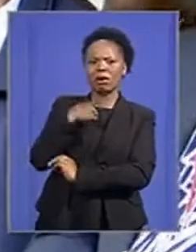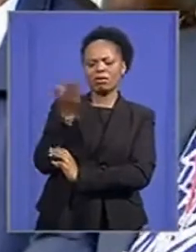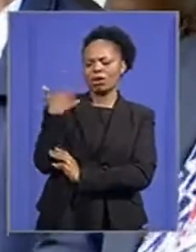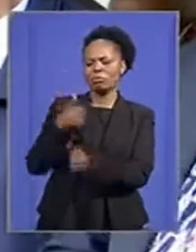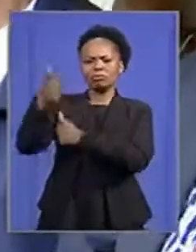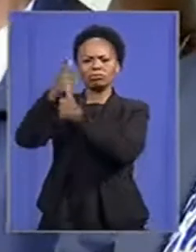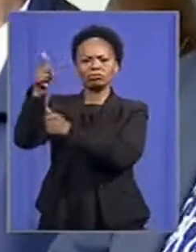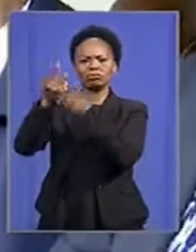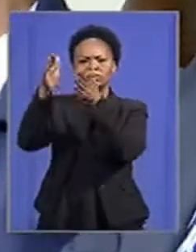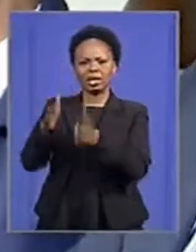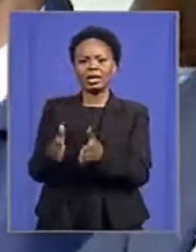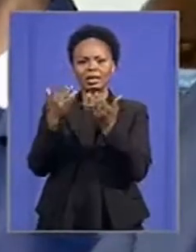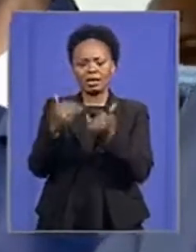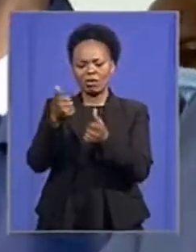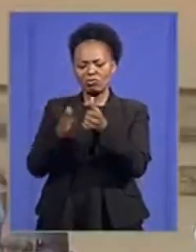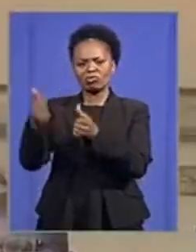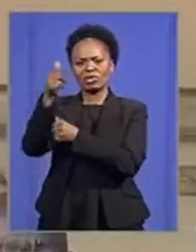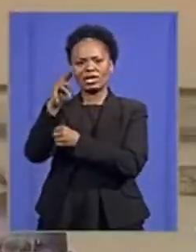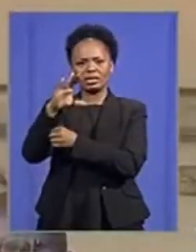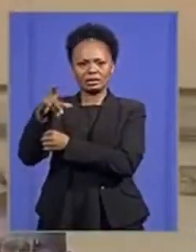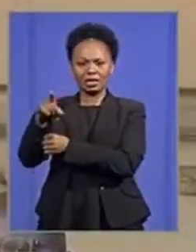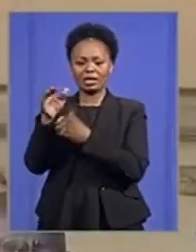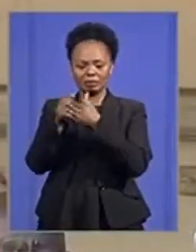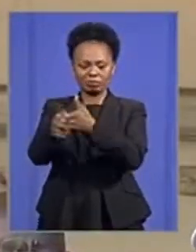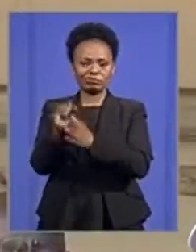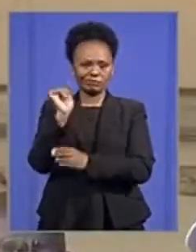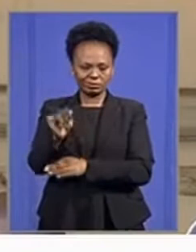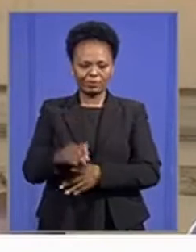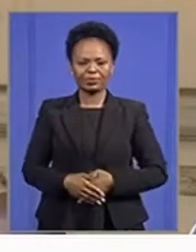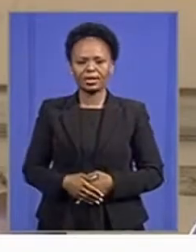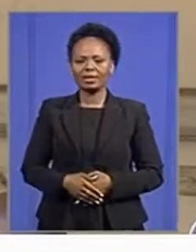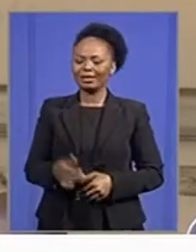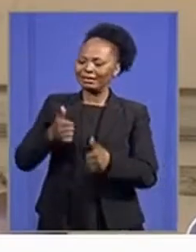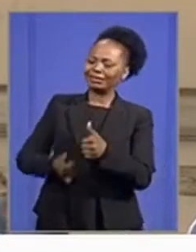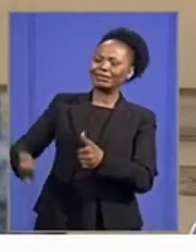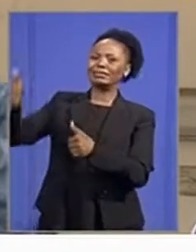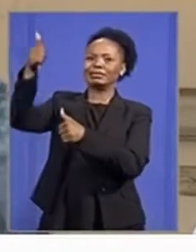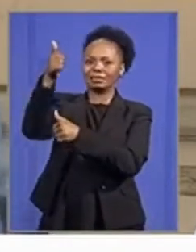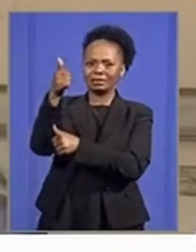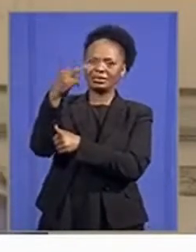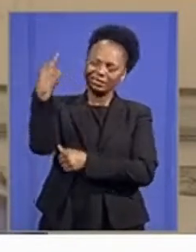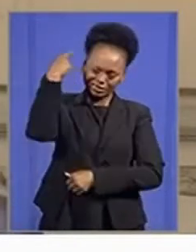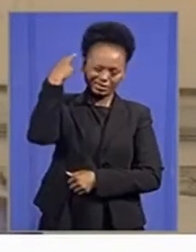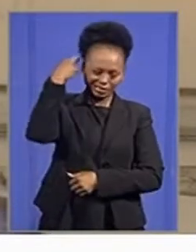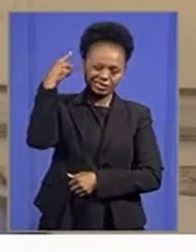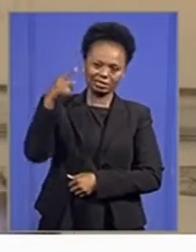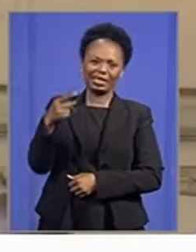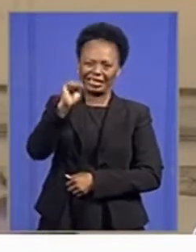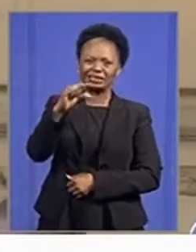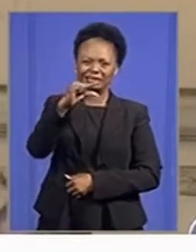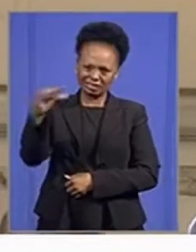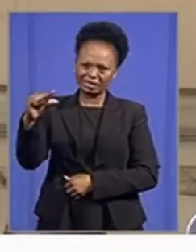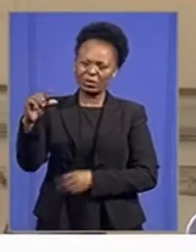lekoko e le yona itlhomileng kwa godimo. The entire Secretary General of the organization